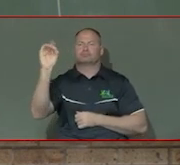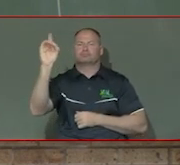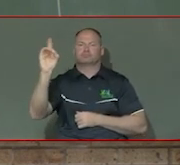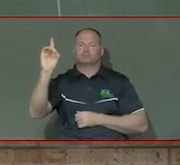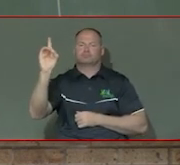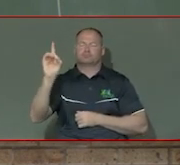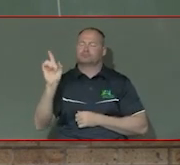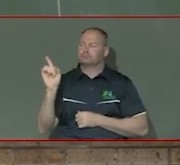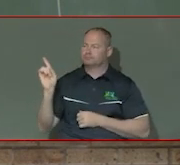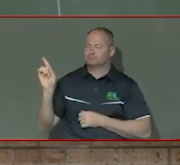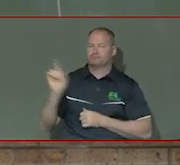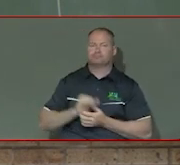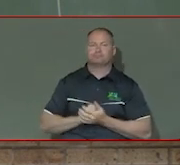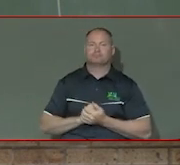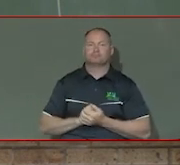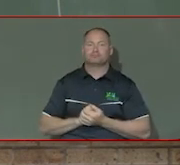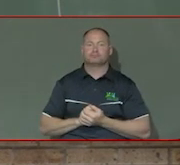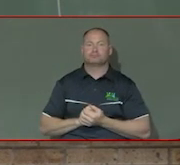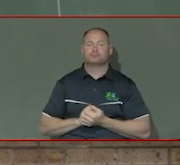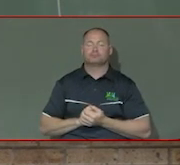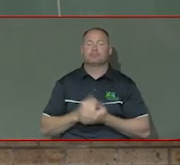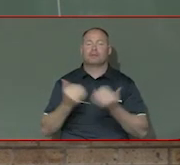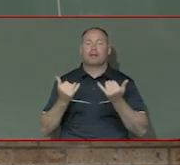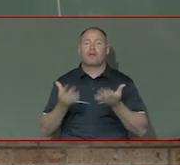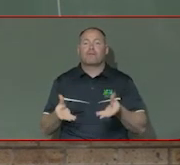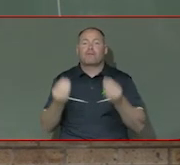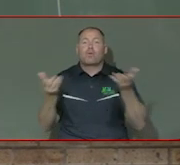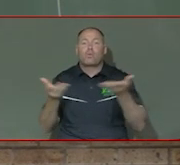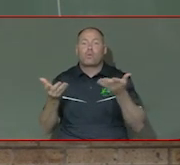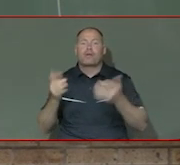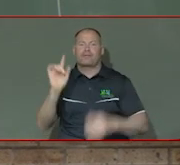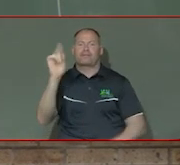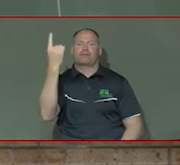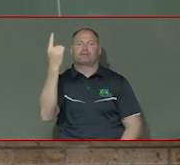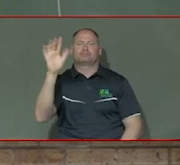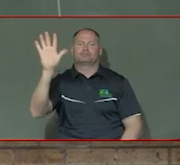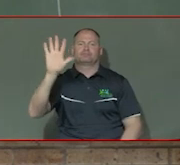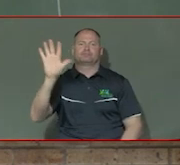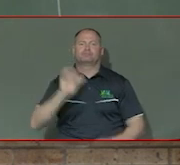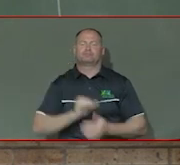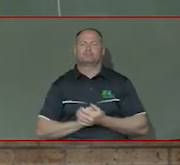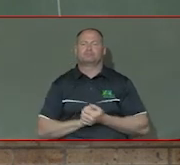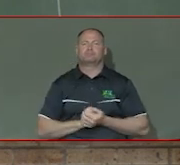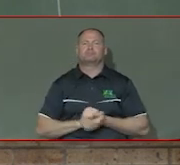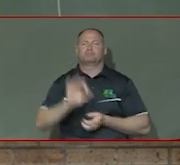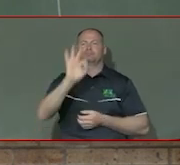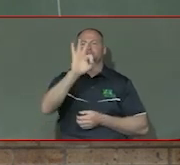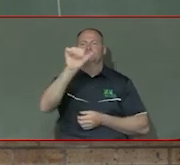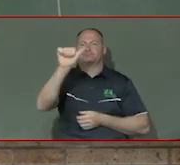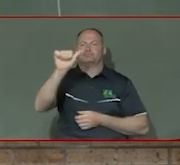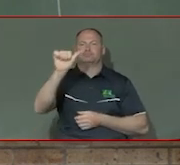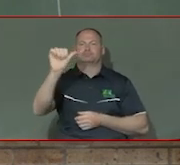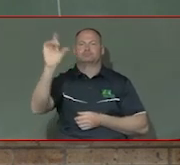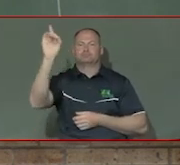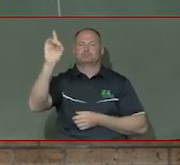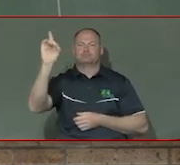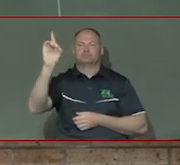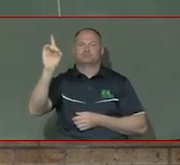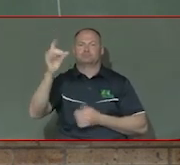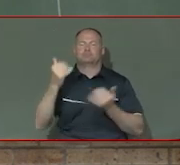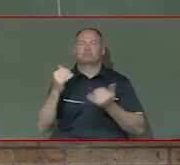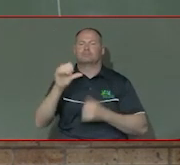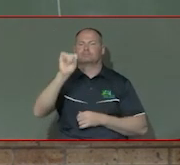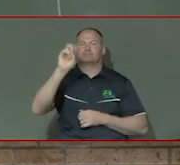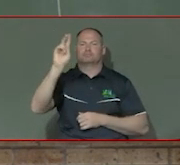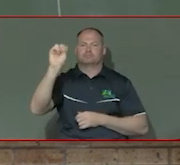So 36 degrees is found in your first quadrant, so that is 36 degrees. Now the sine of 36 is opposite